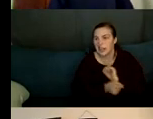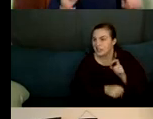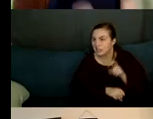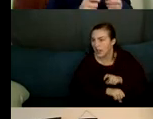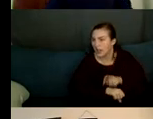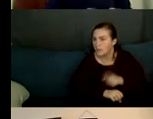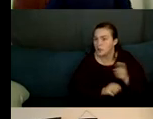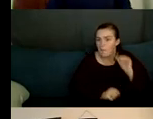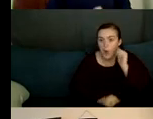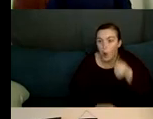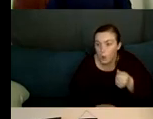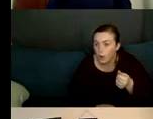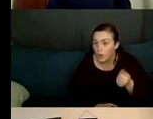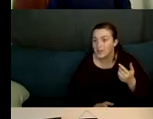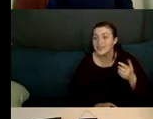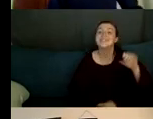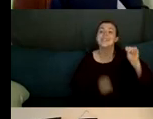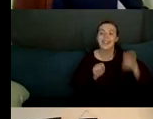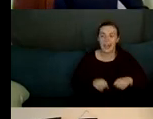tomorrow, you can like do that right then.